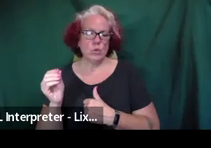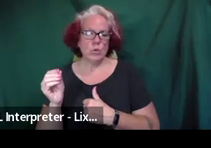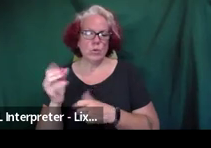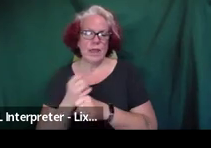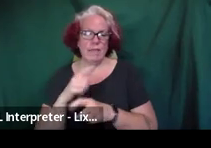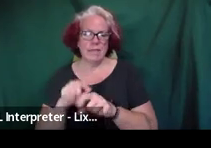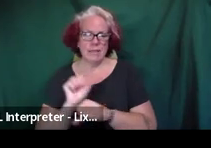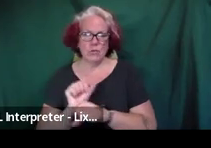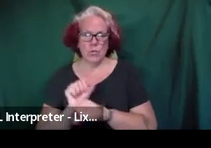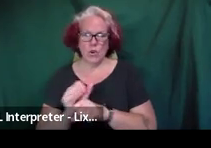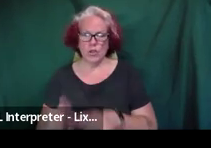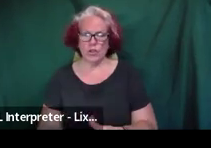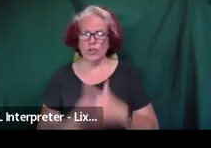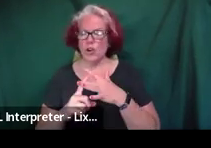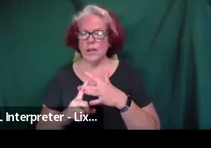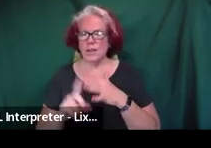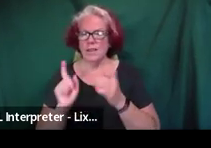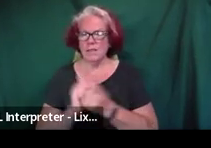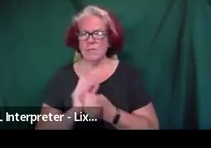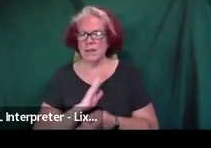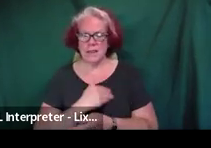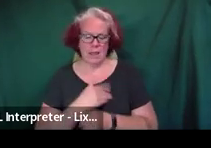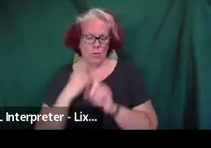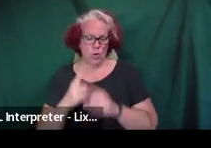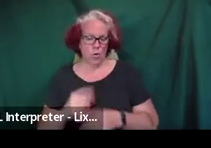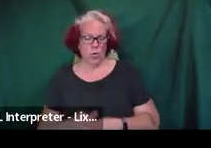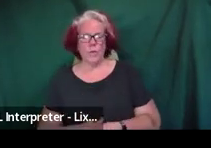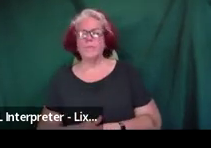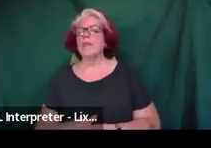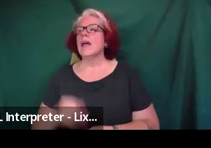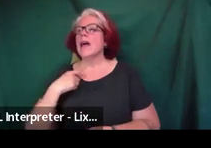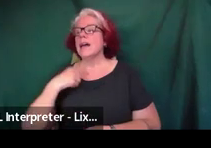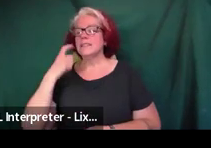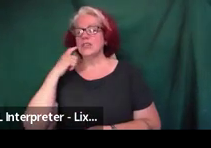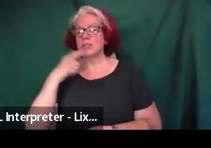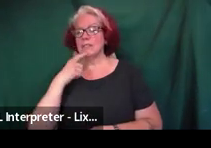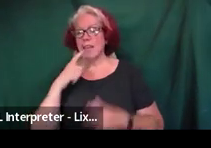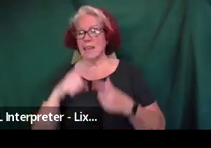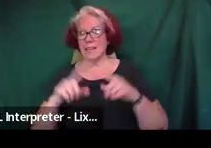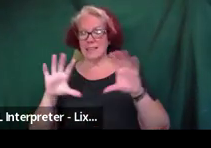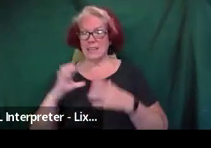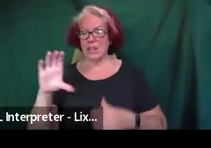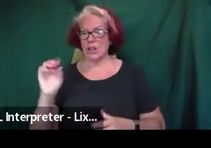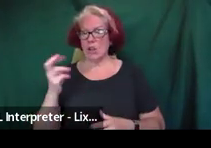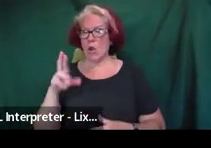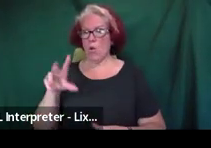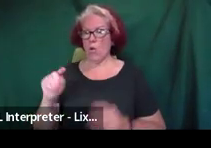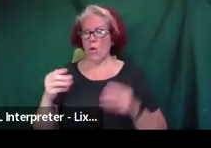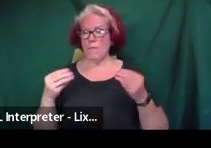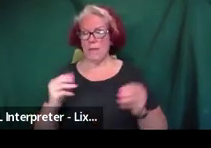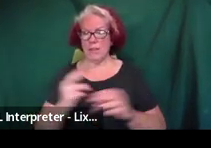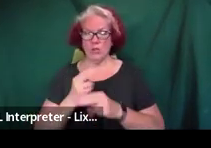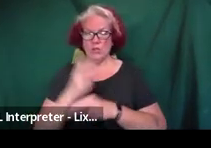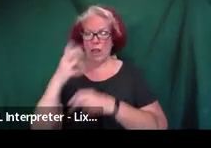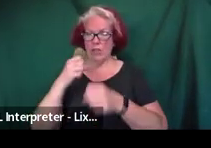and meeting our goal? So as I just indicated, it really is a cohort methodology utilizing a three-year